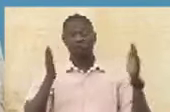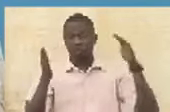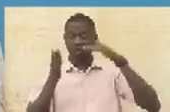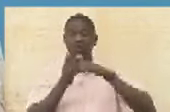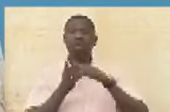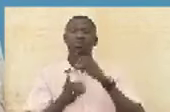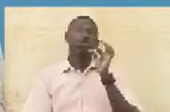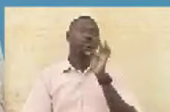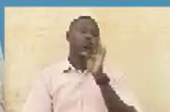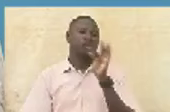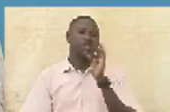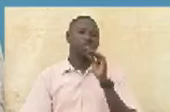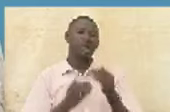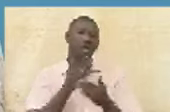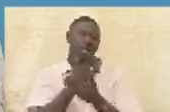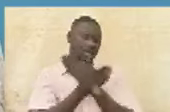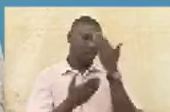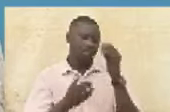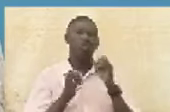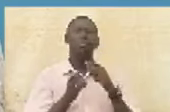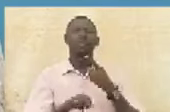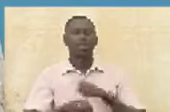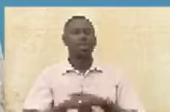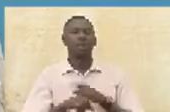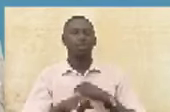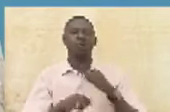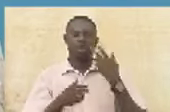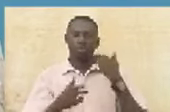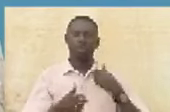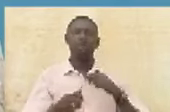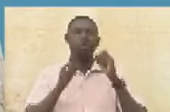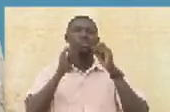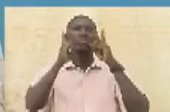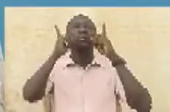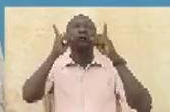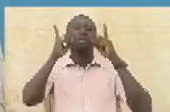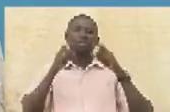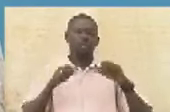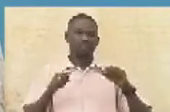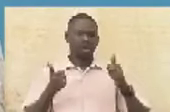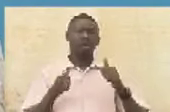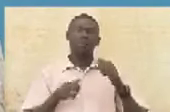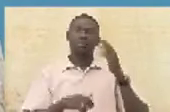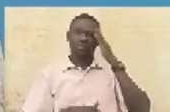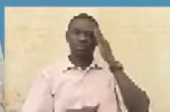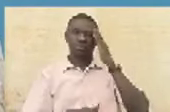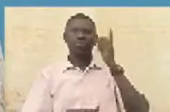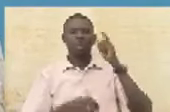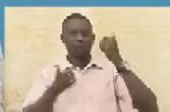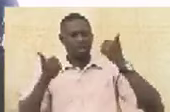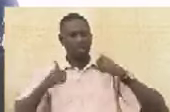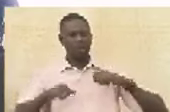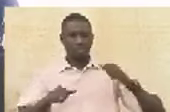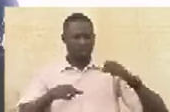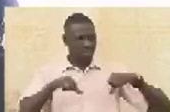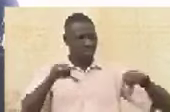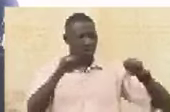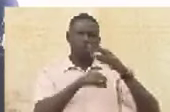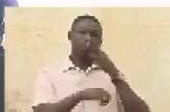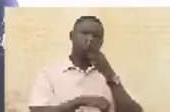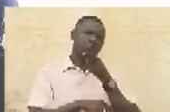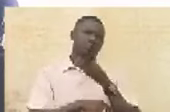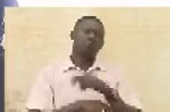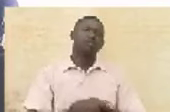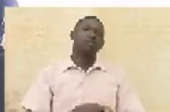Tuesday around the early hours of the morning. That's the time when you start to realize what was happening around you.